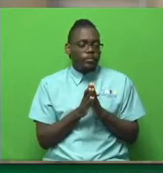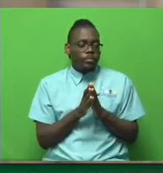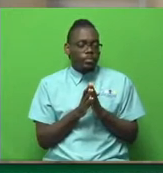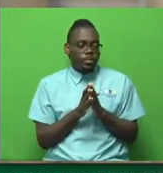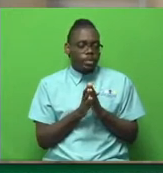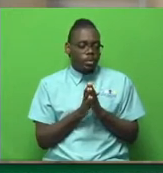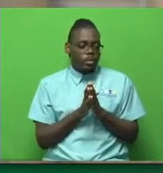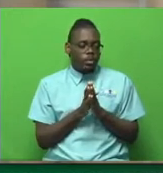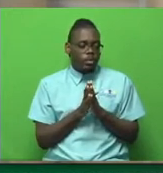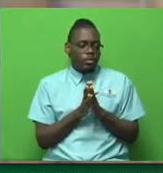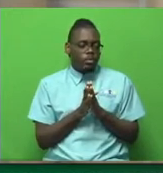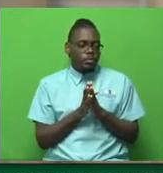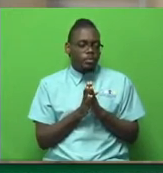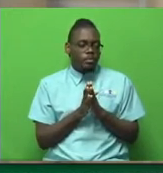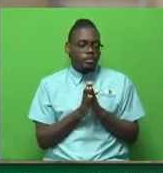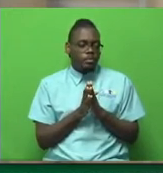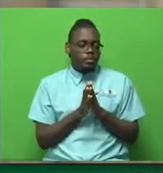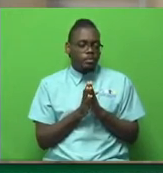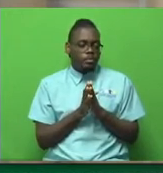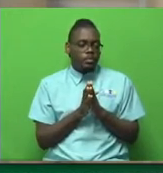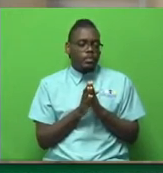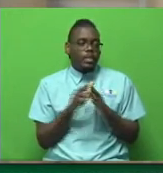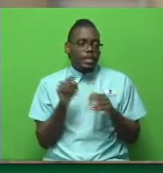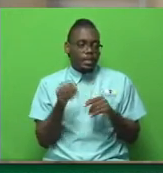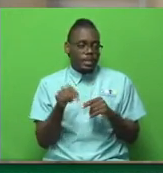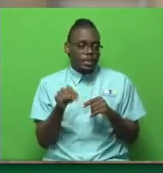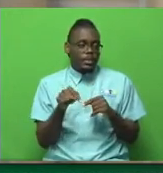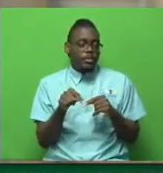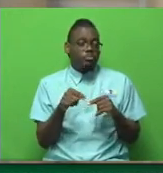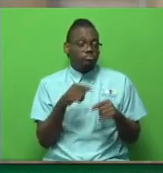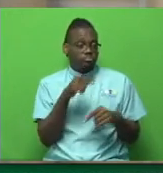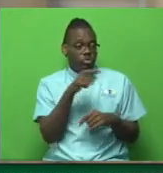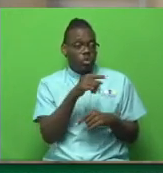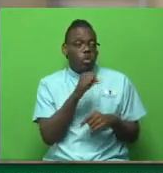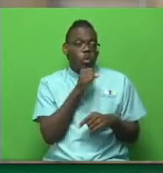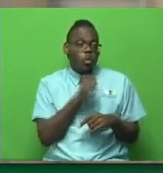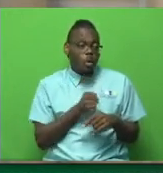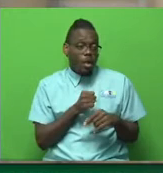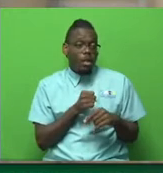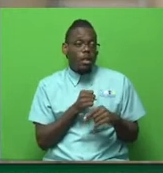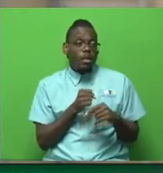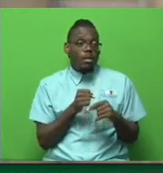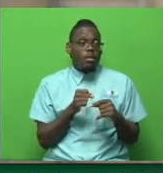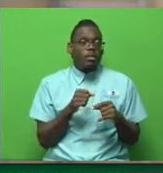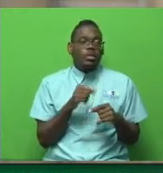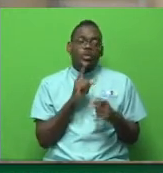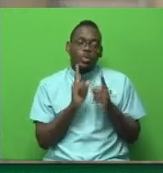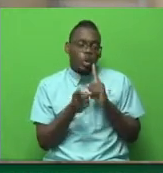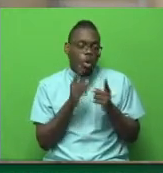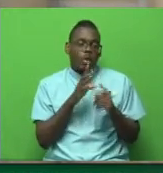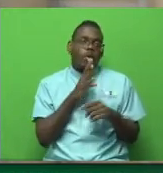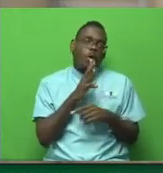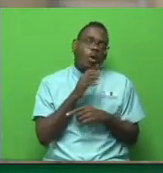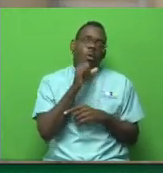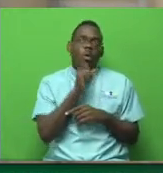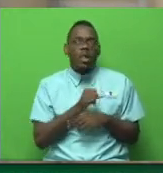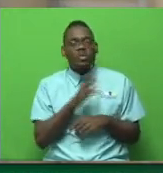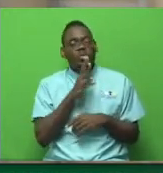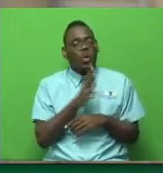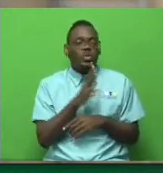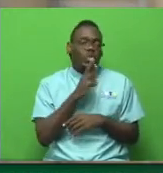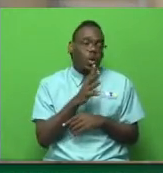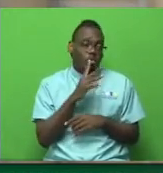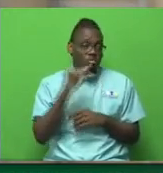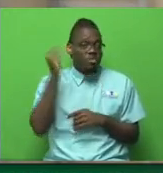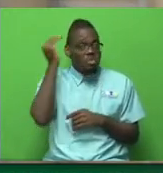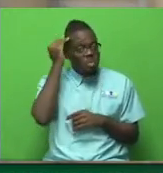Madam speaker this is not random old talk by people and professionals who should know better but a concerted effort